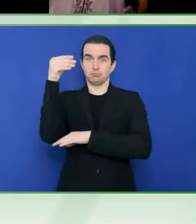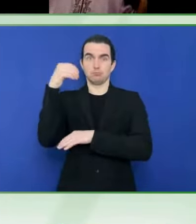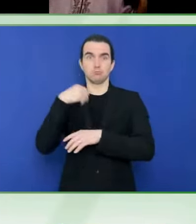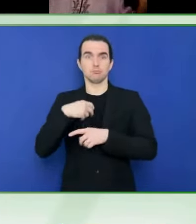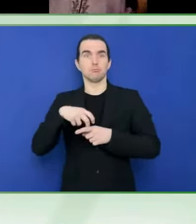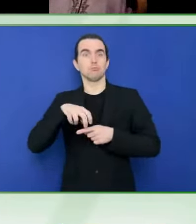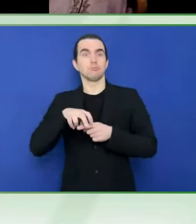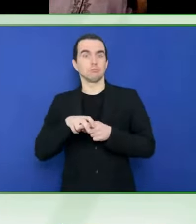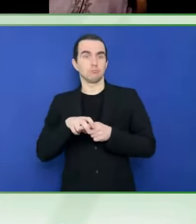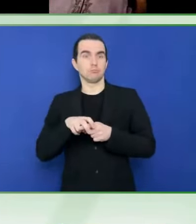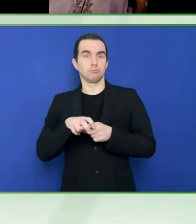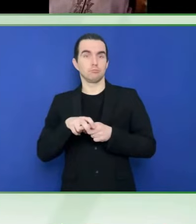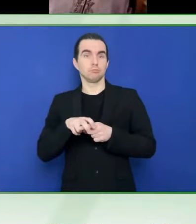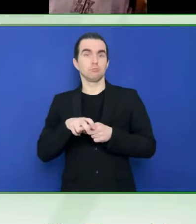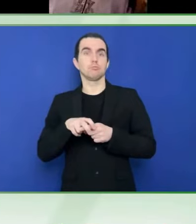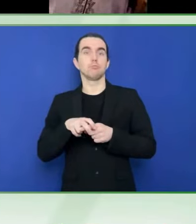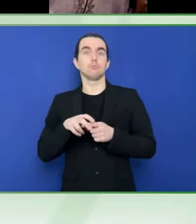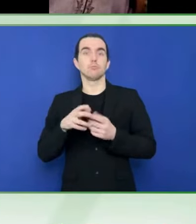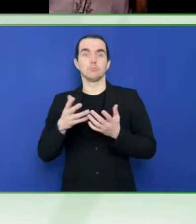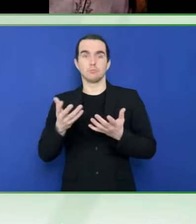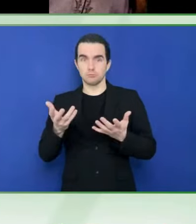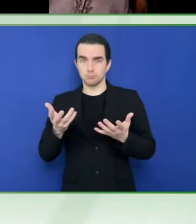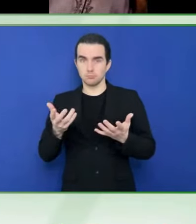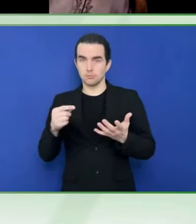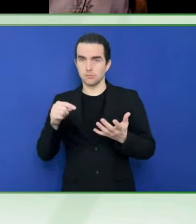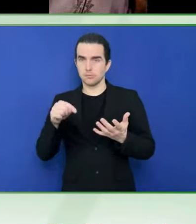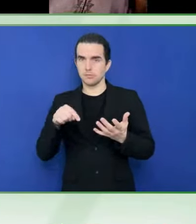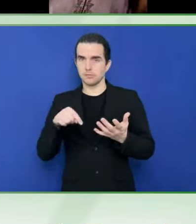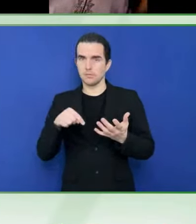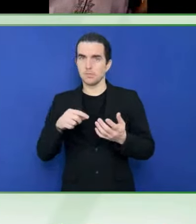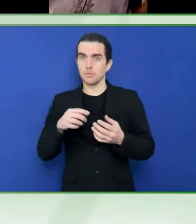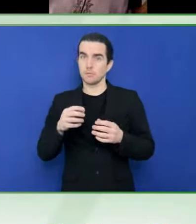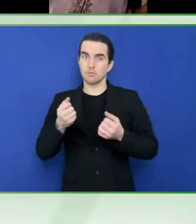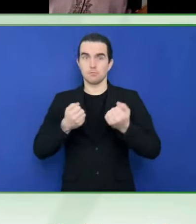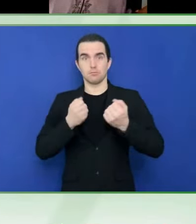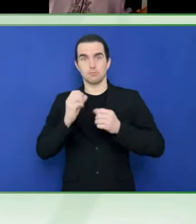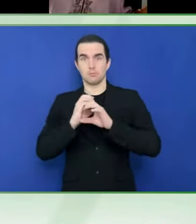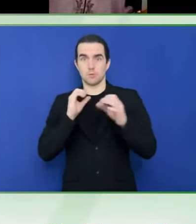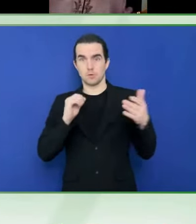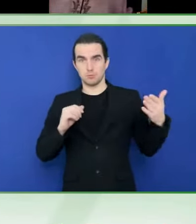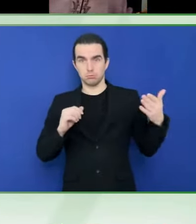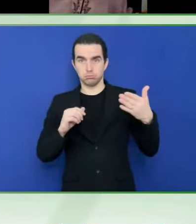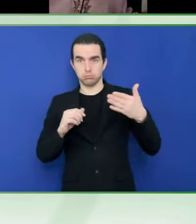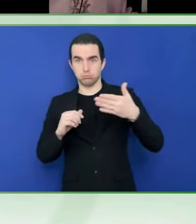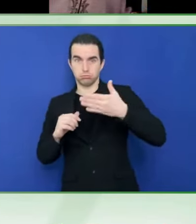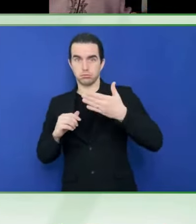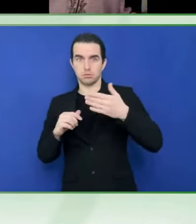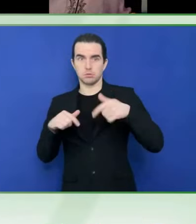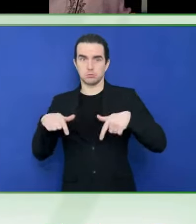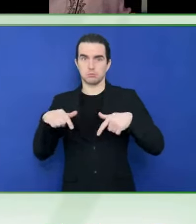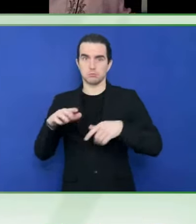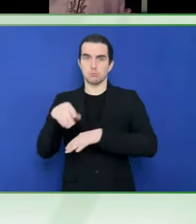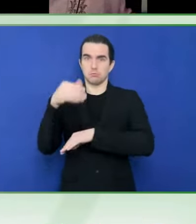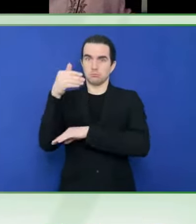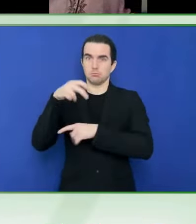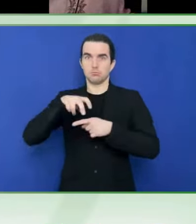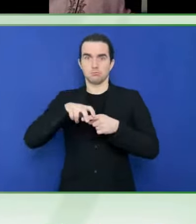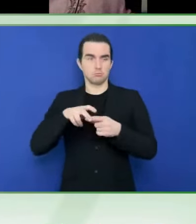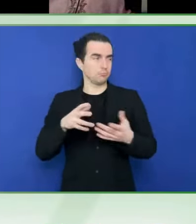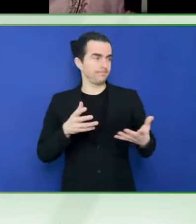previous slide. Unavailability of disabled friendly